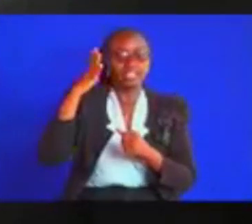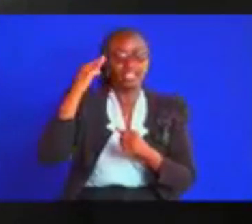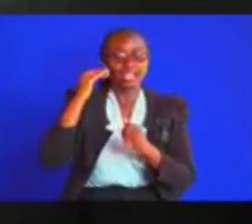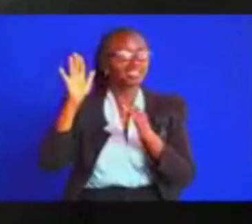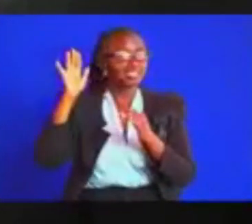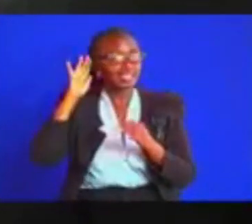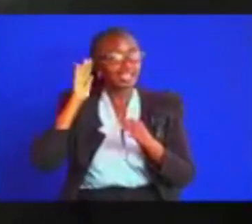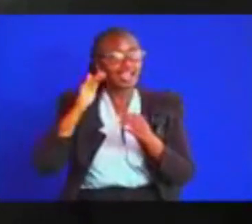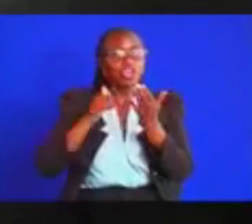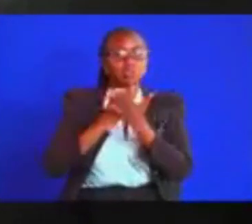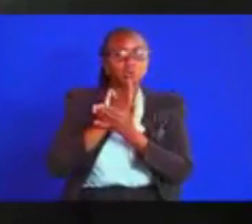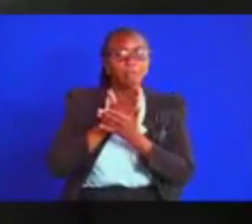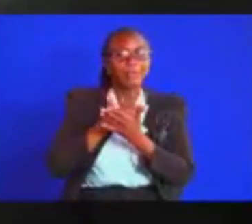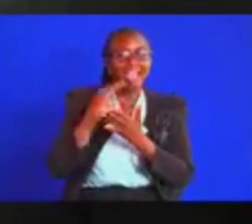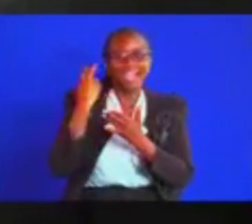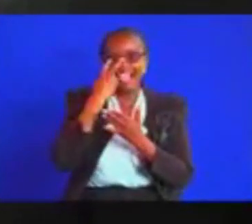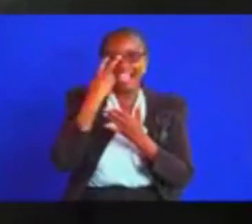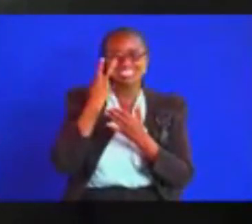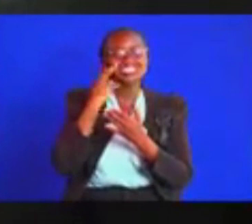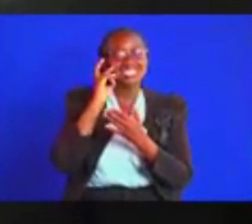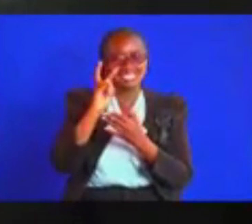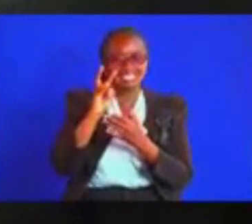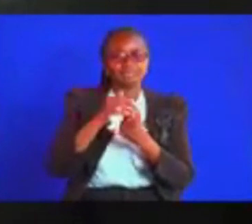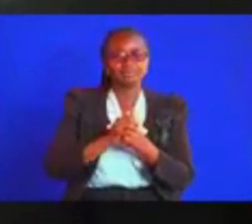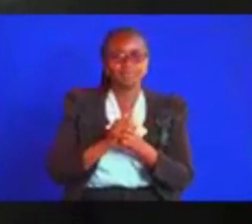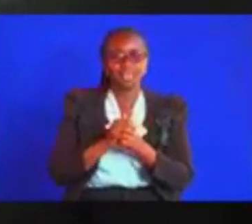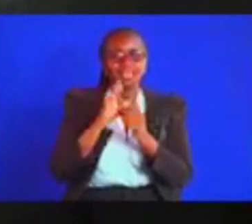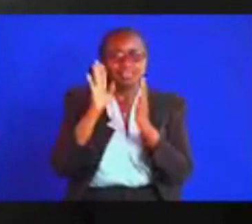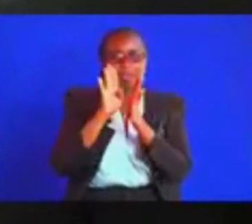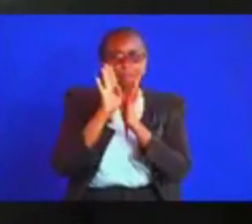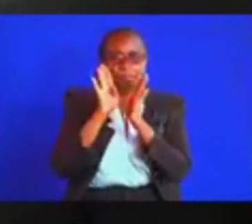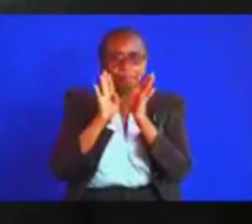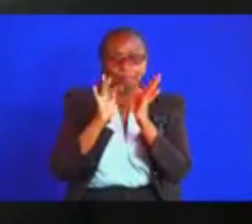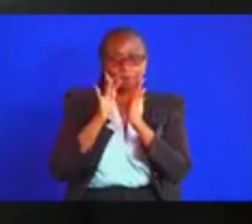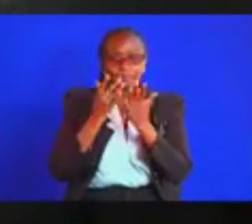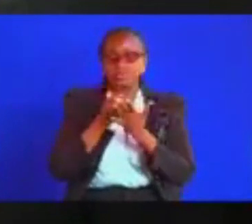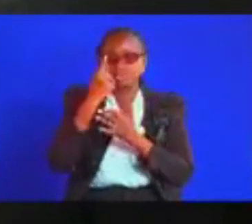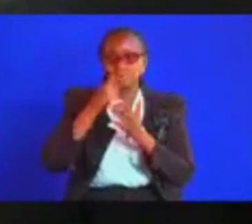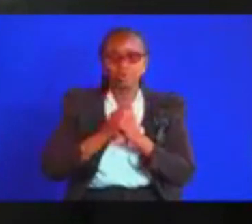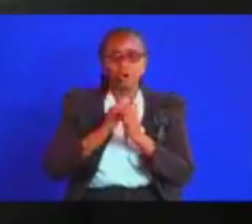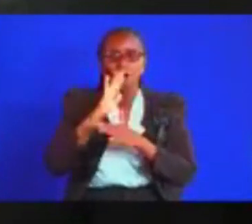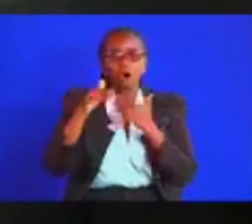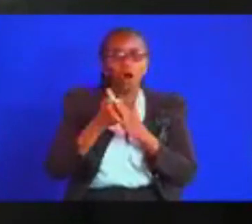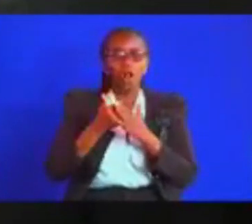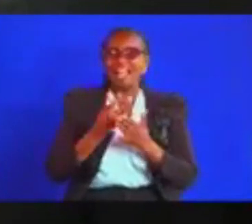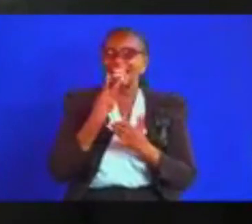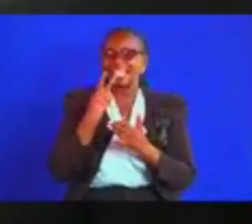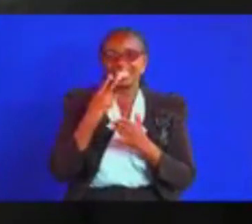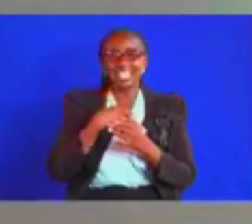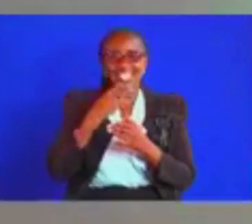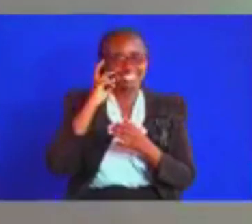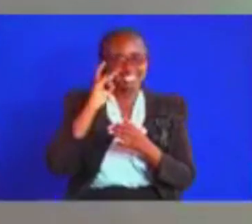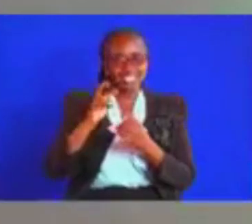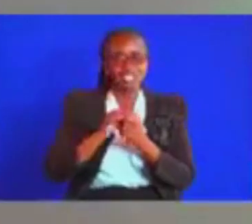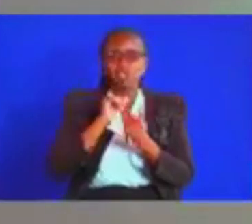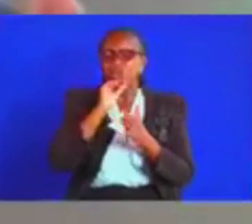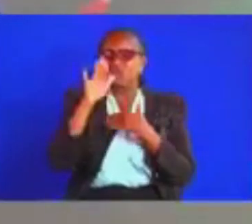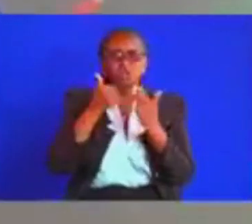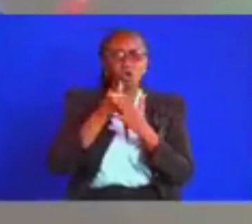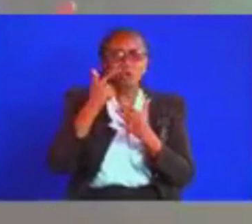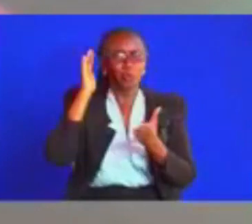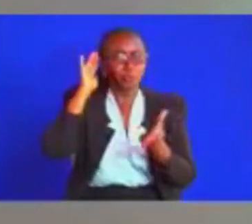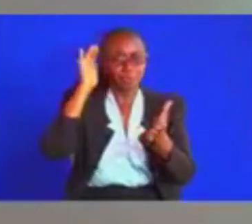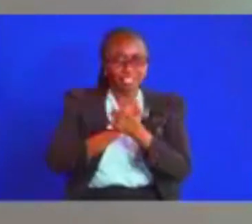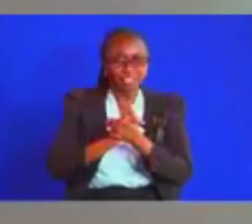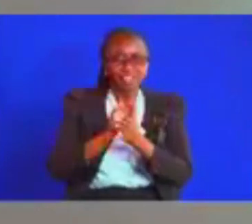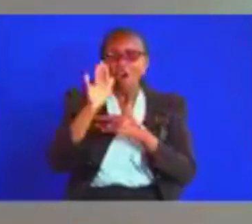my eye seeth thee. The Bible says, O taste and see, not just O believe or assume,